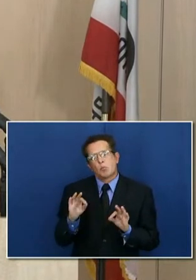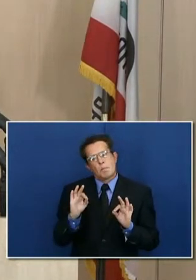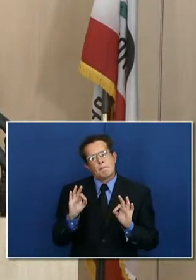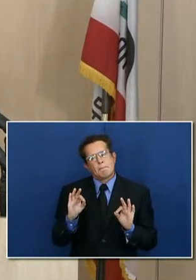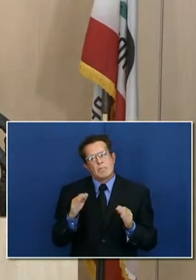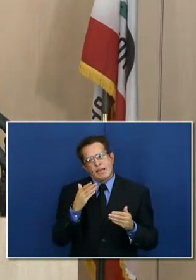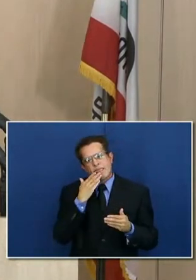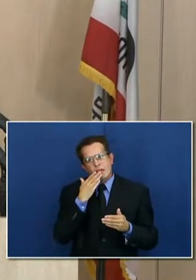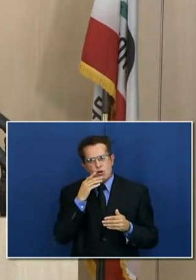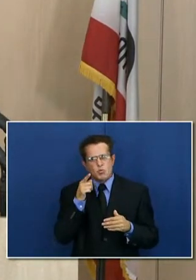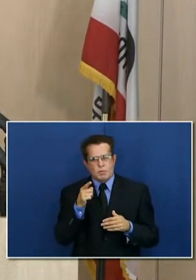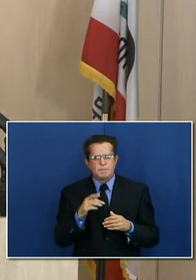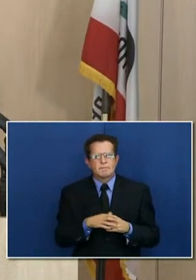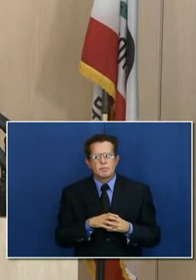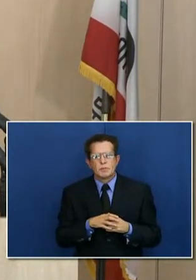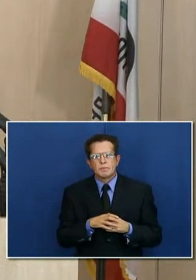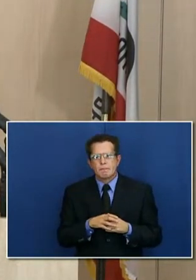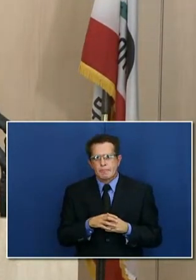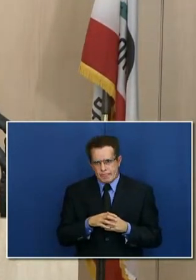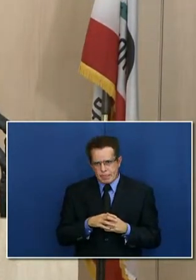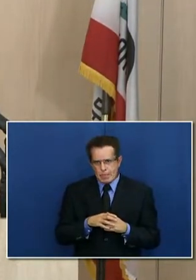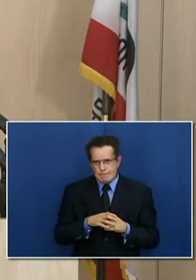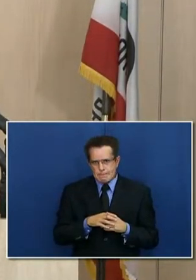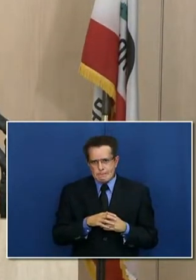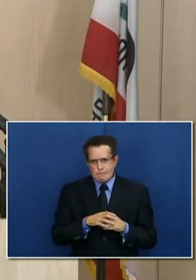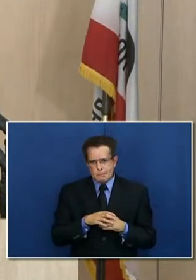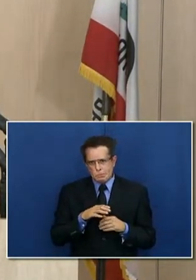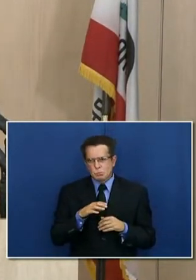With that, let me turn it to Dr. Wooten.